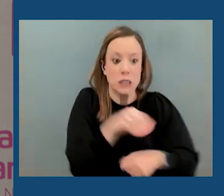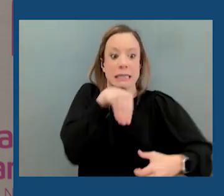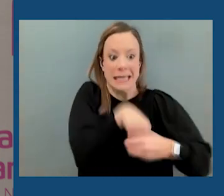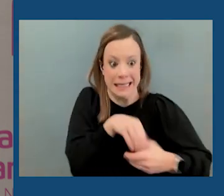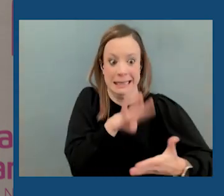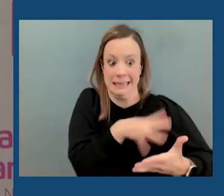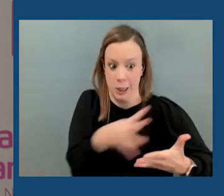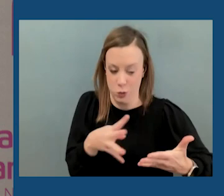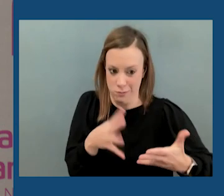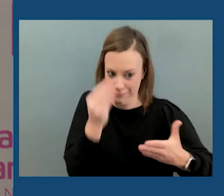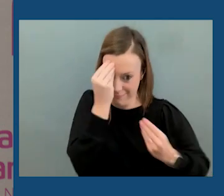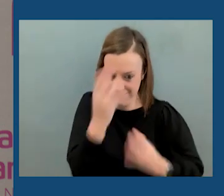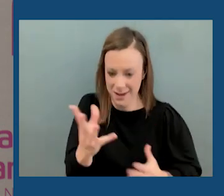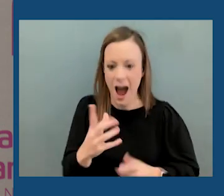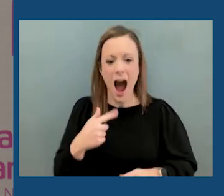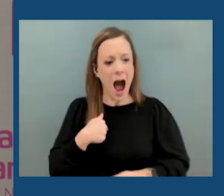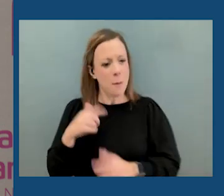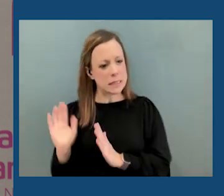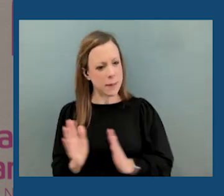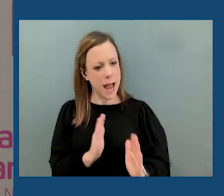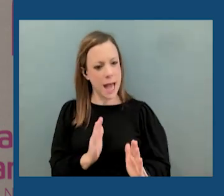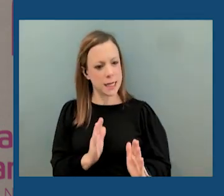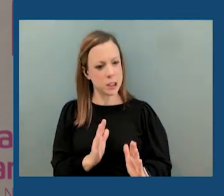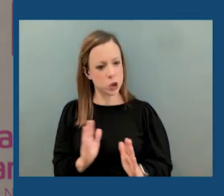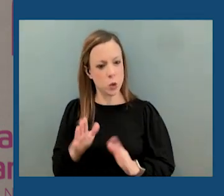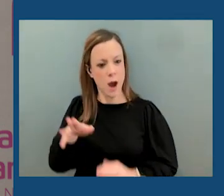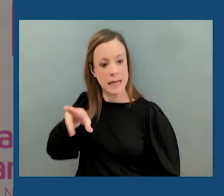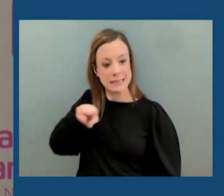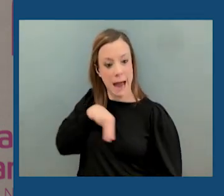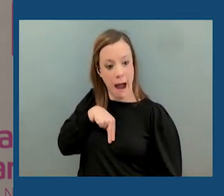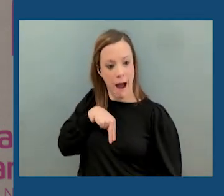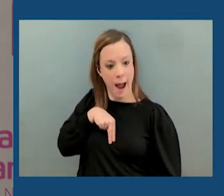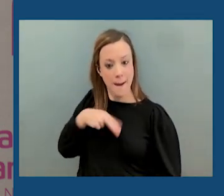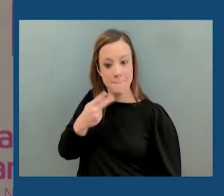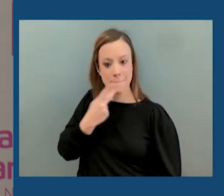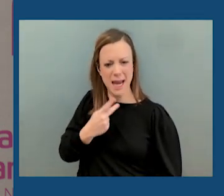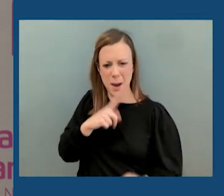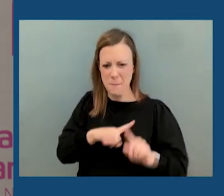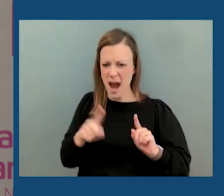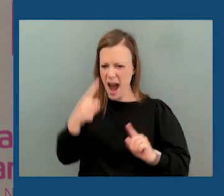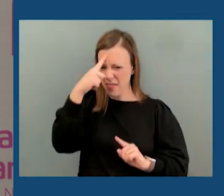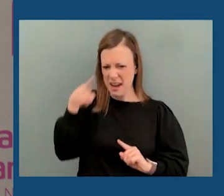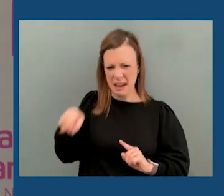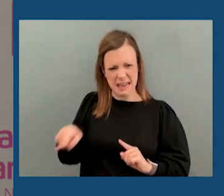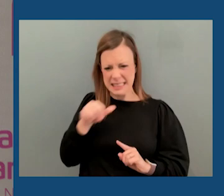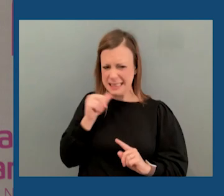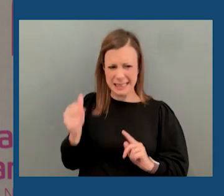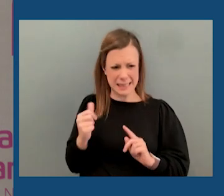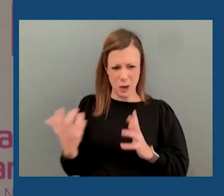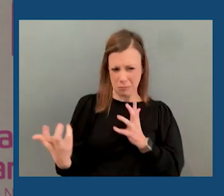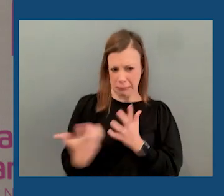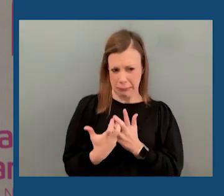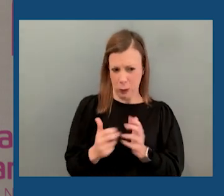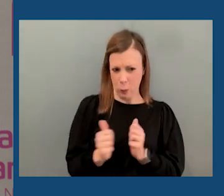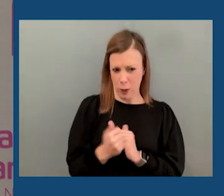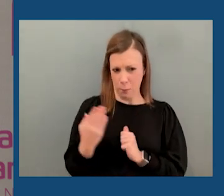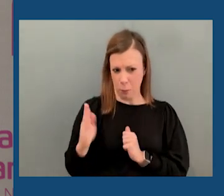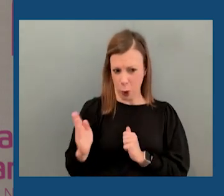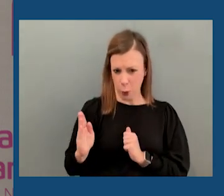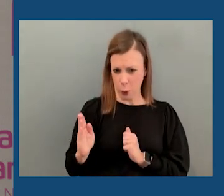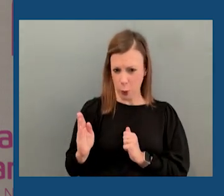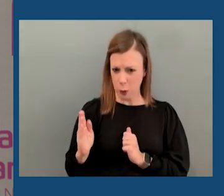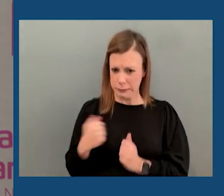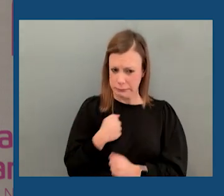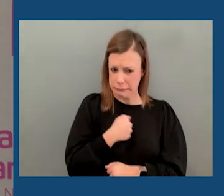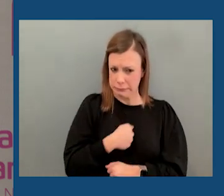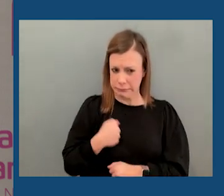wear my pink tie, but I didn't think it went well with the blue boxes in here. So I apologize for not wearing my pink tie.